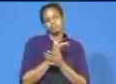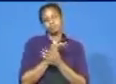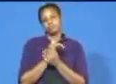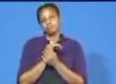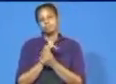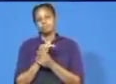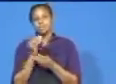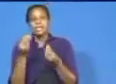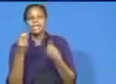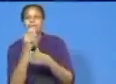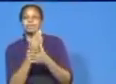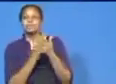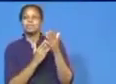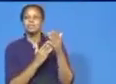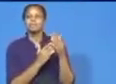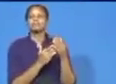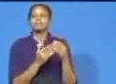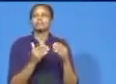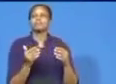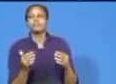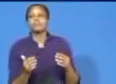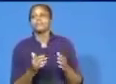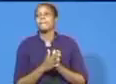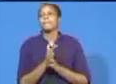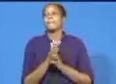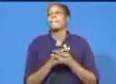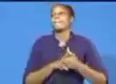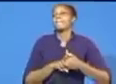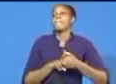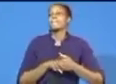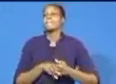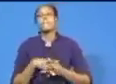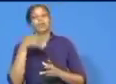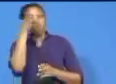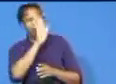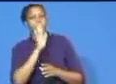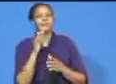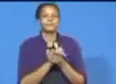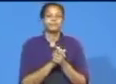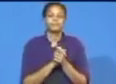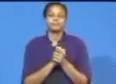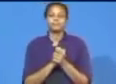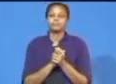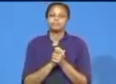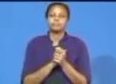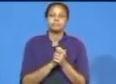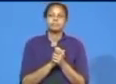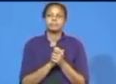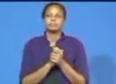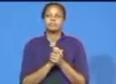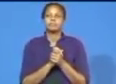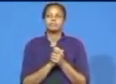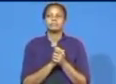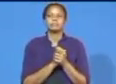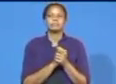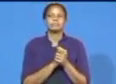while? Give me some homiletical license here. So God raised up